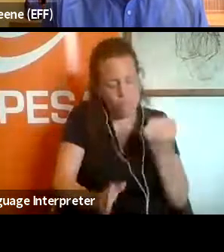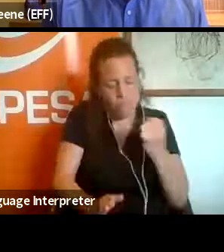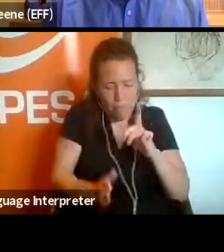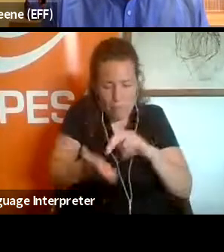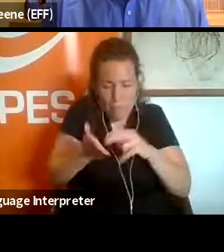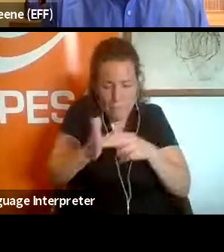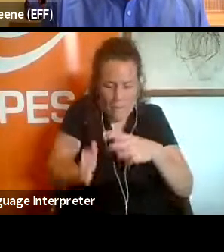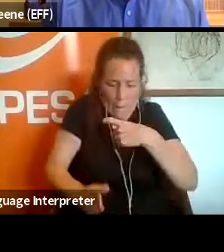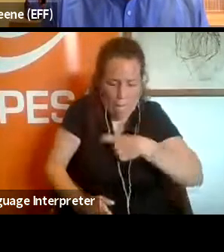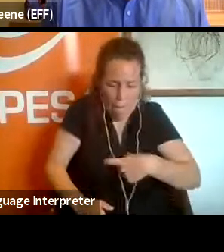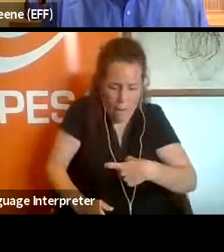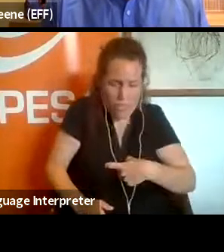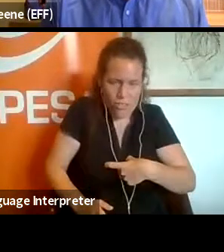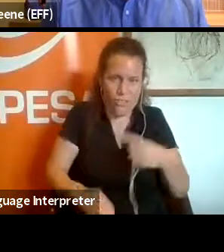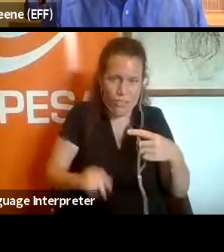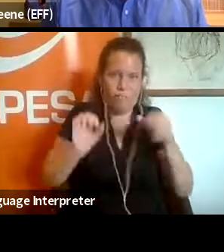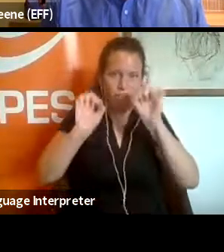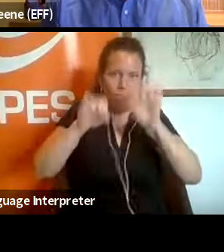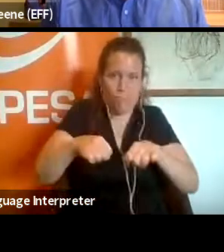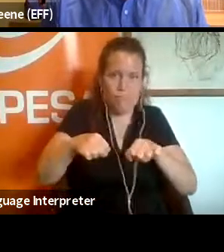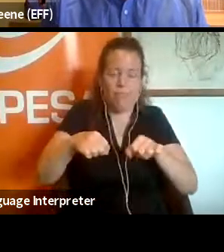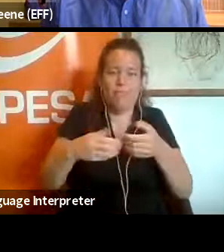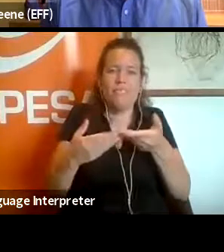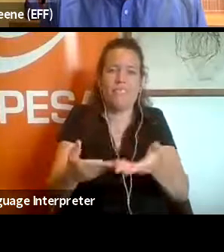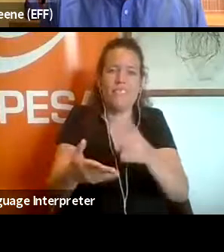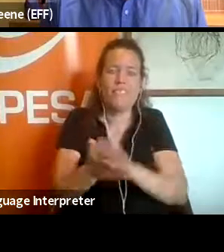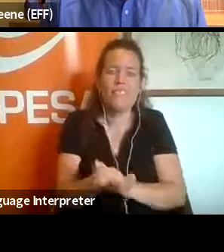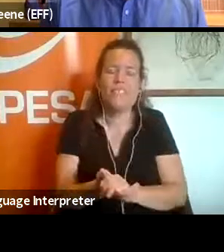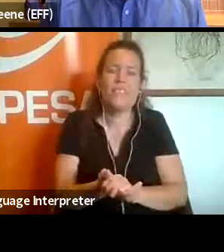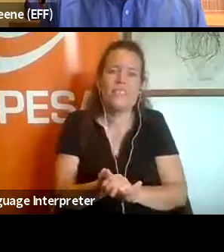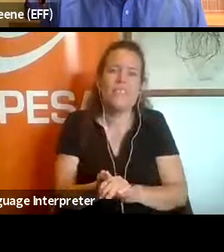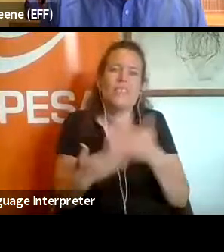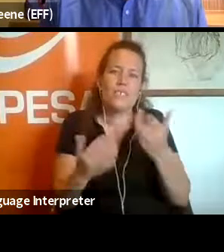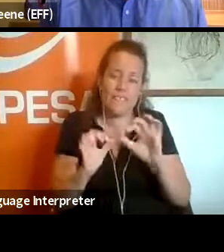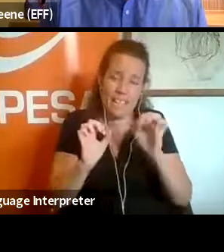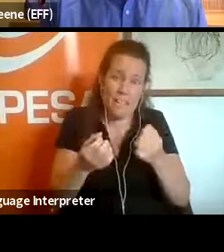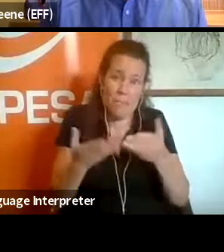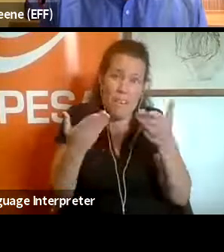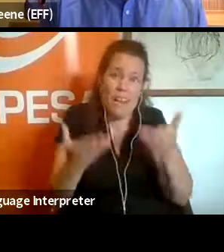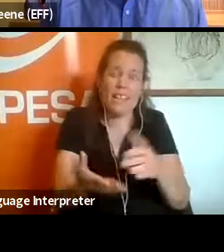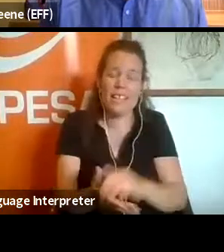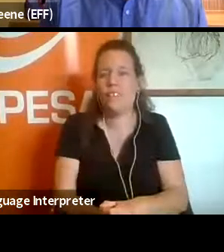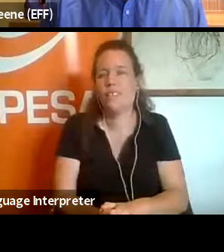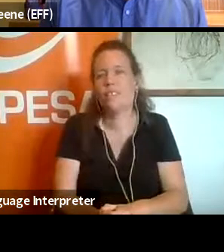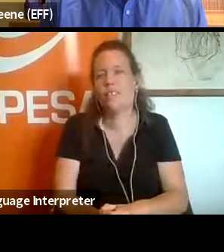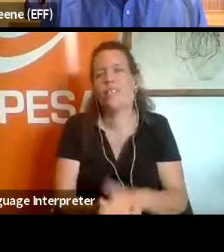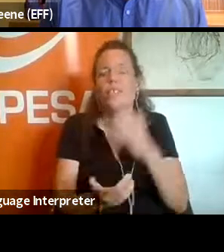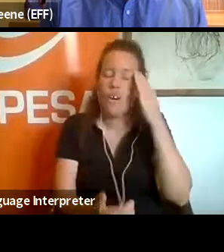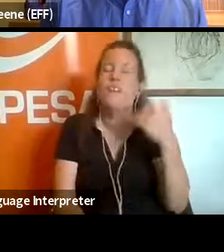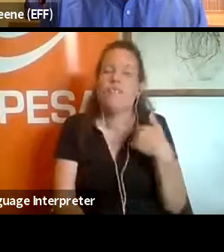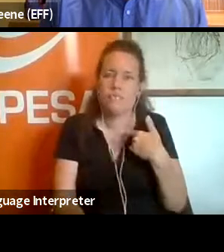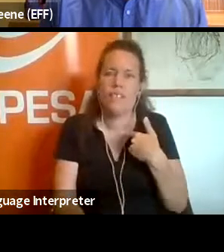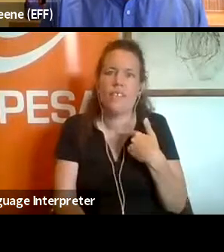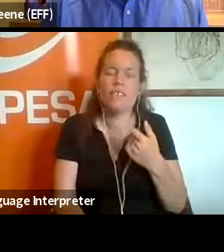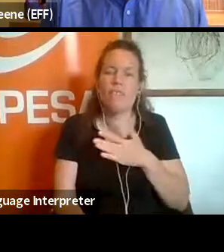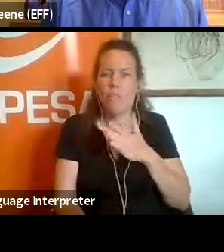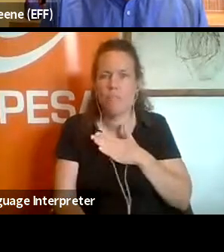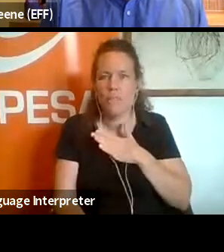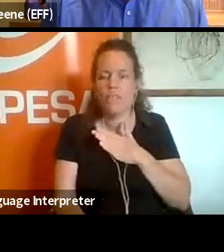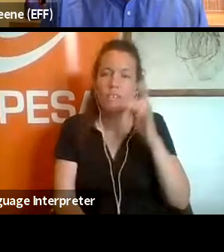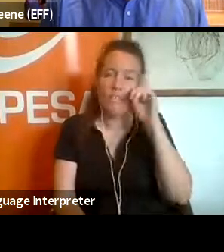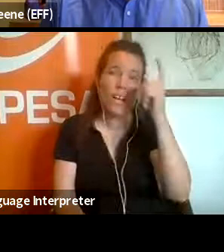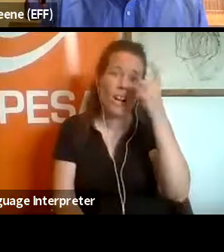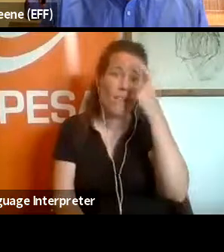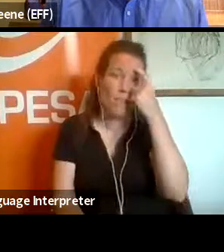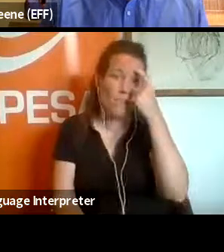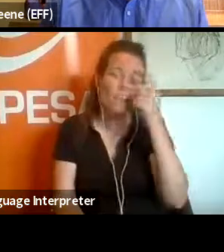this sort of regulations or principles eventually can be. And so I think for me, with government, it also